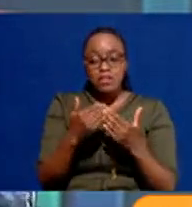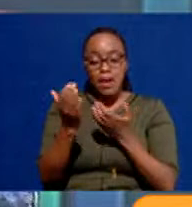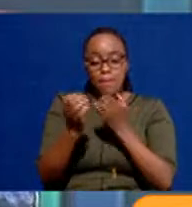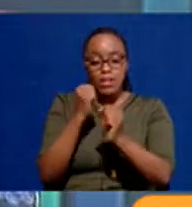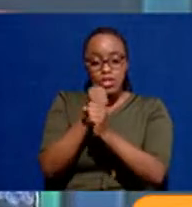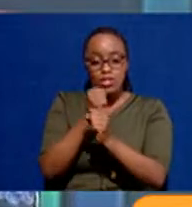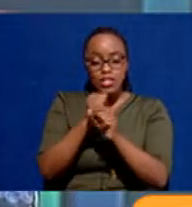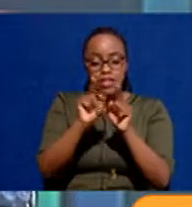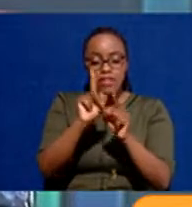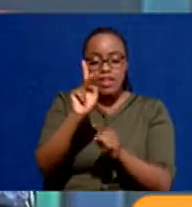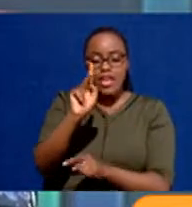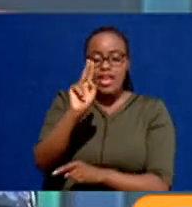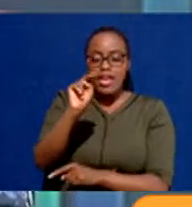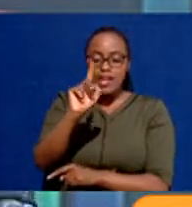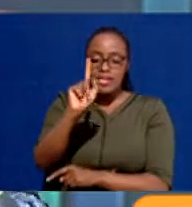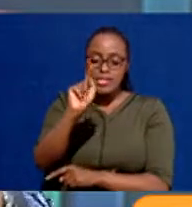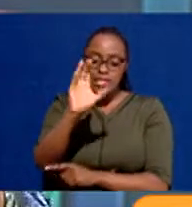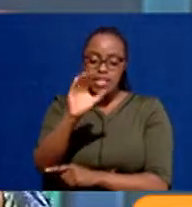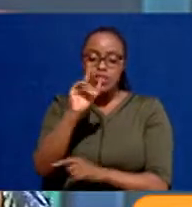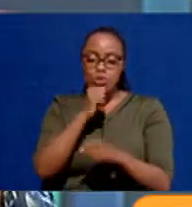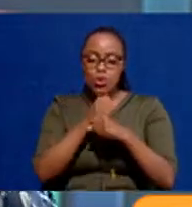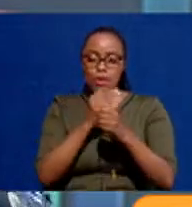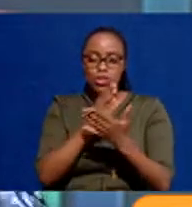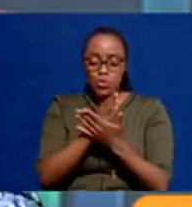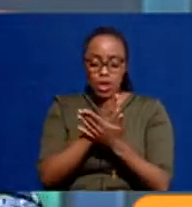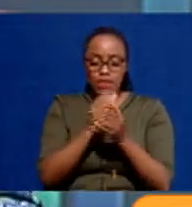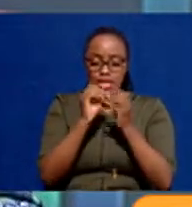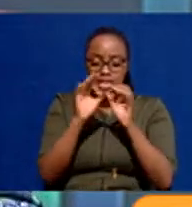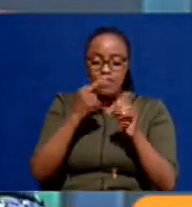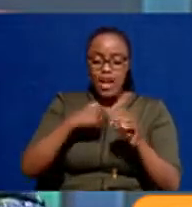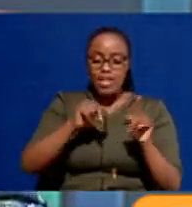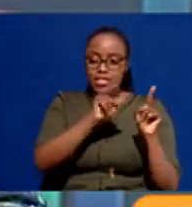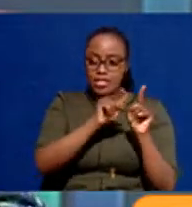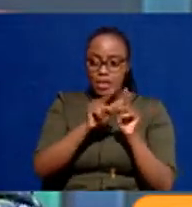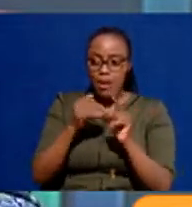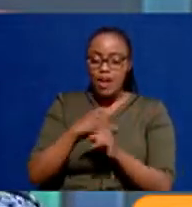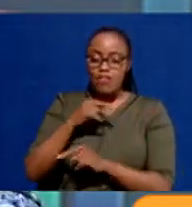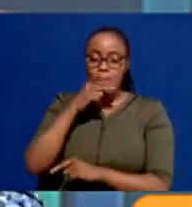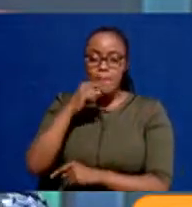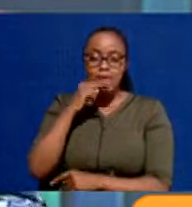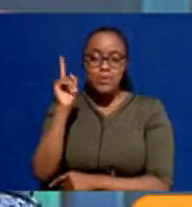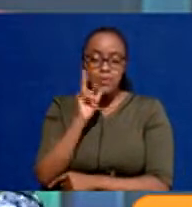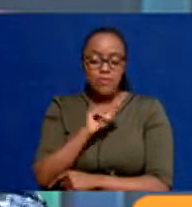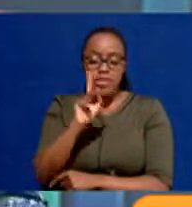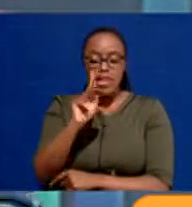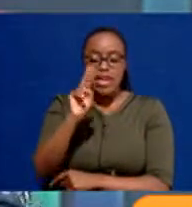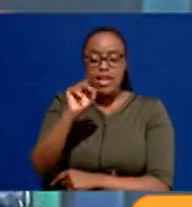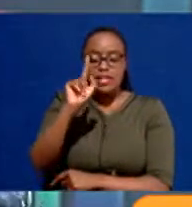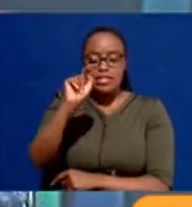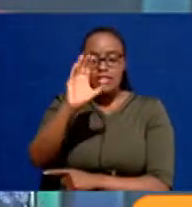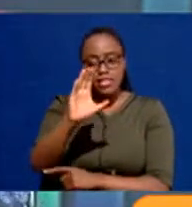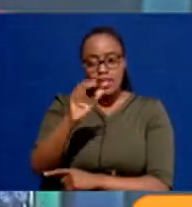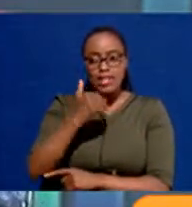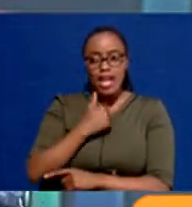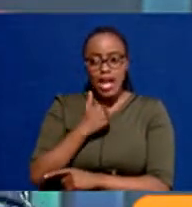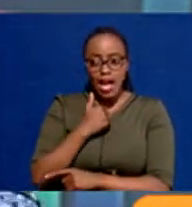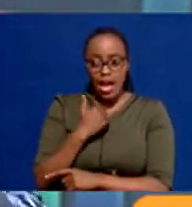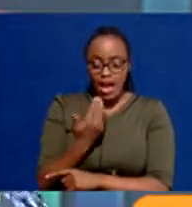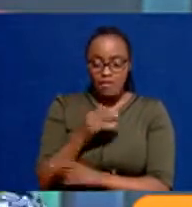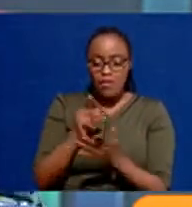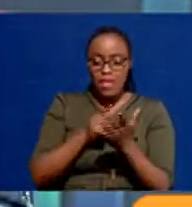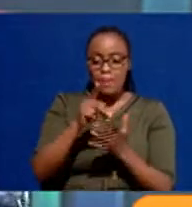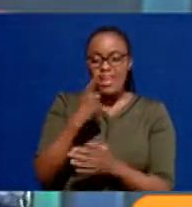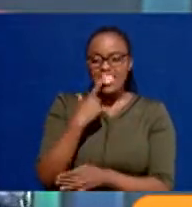doing, KNTC, is to make sure, even if we are not importing, as I've mentioned, KNTC has been one of the largest buyers of